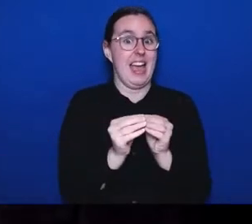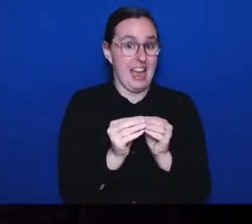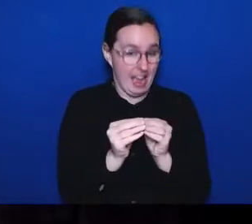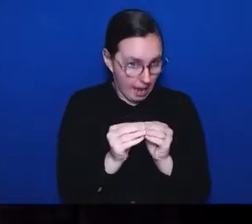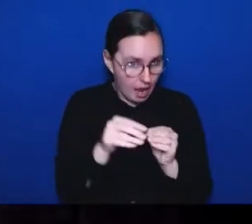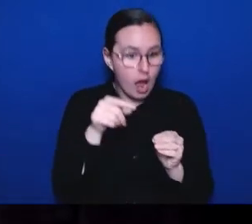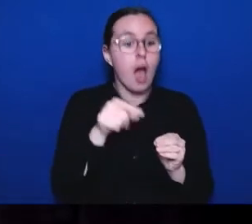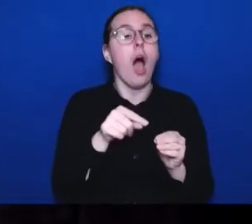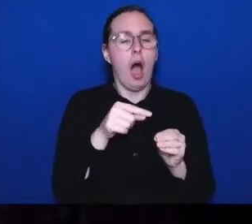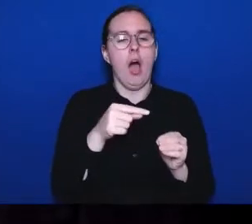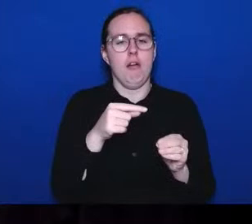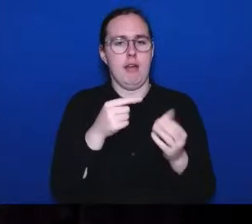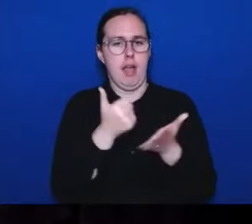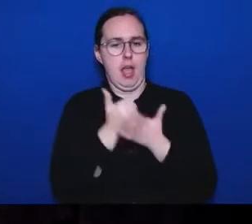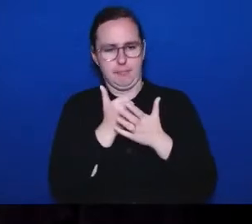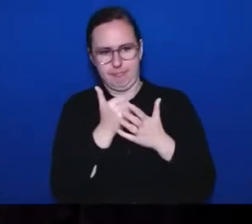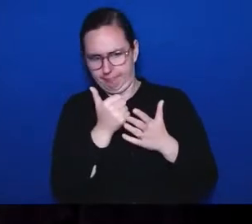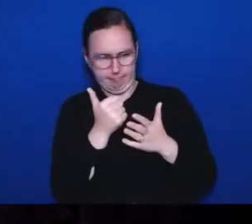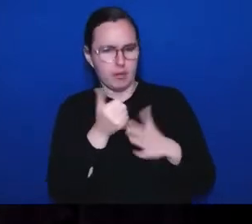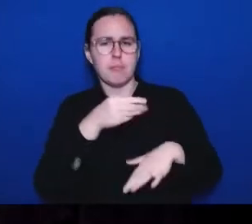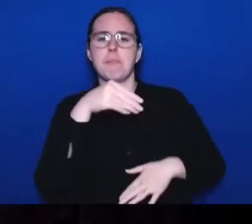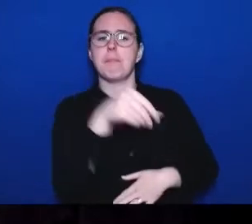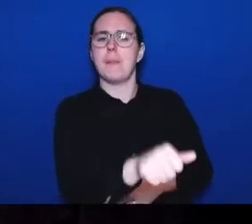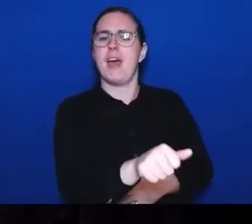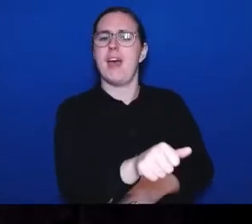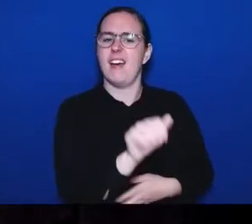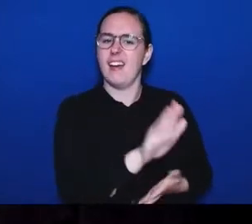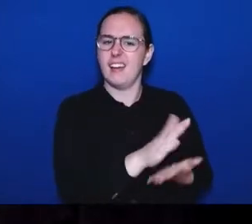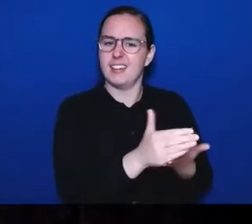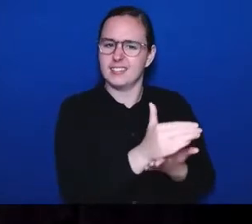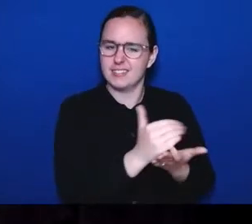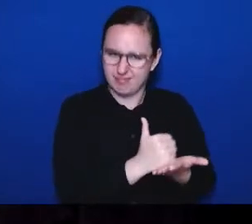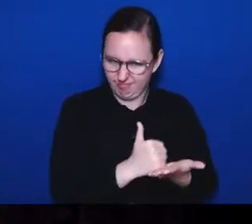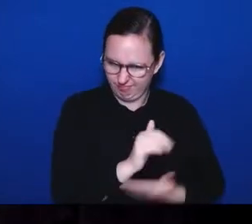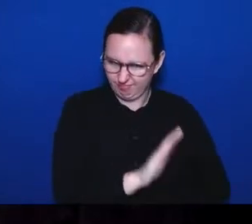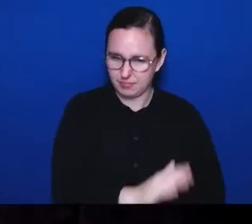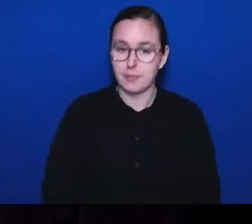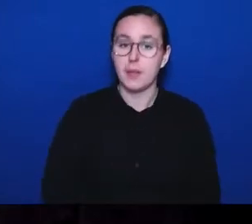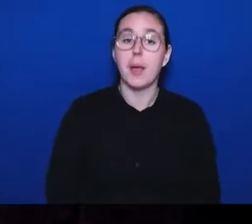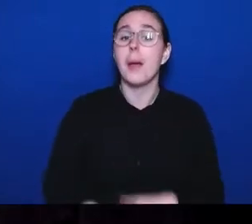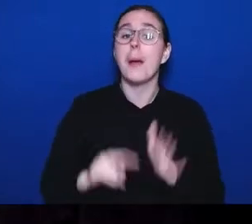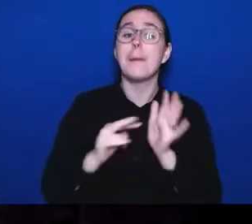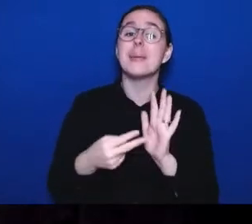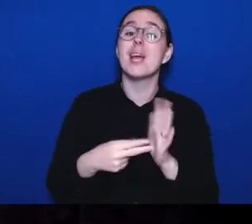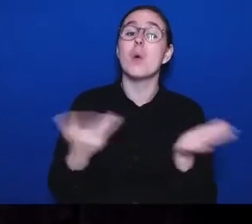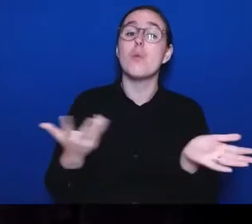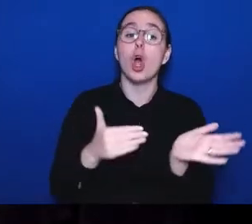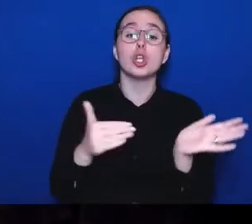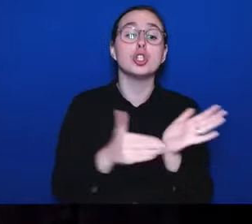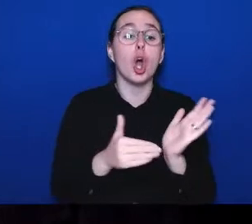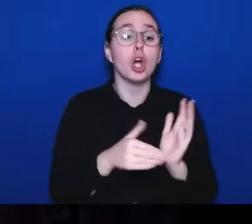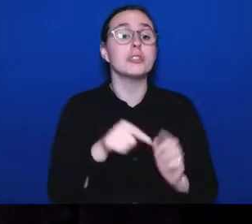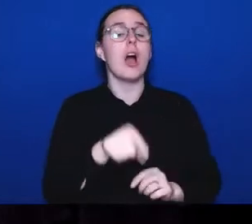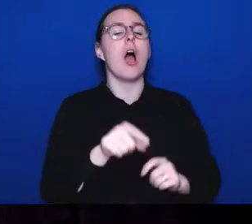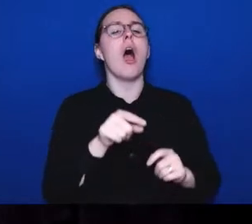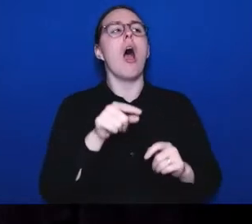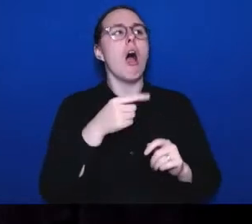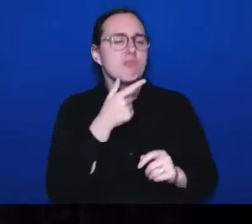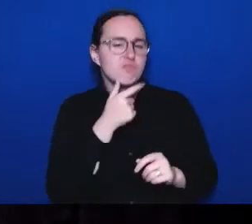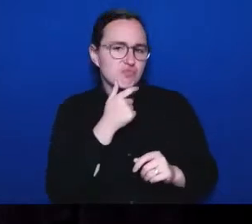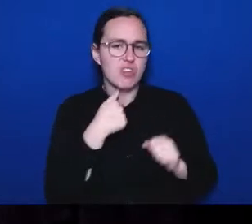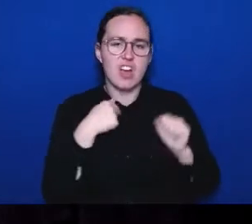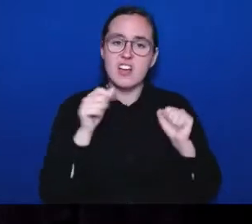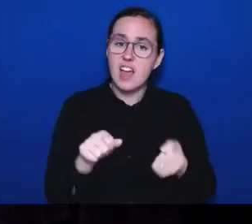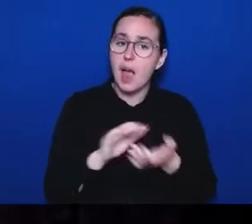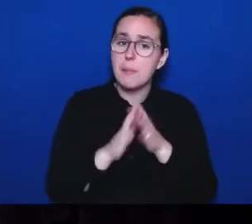maintain their business autonomy, giving them more flexibility to create the kind of practice that works for them and, most